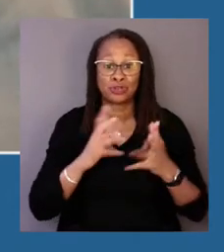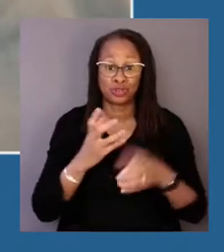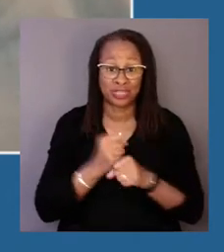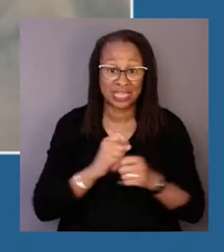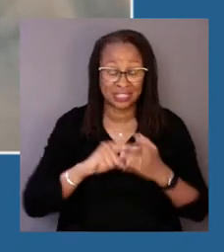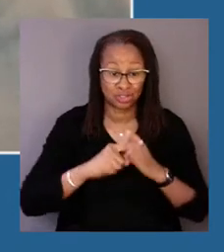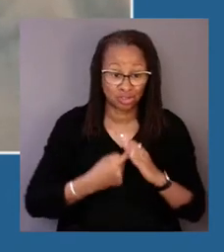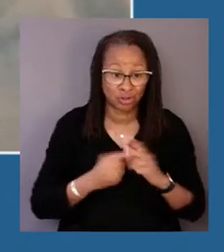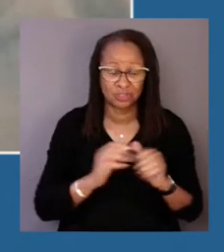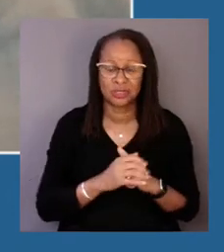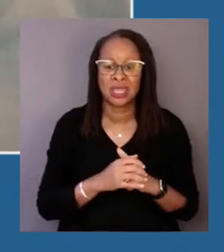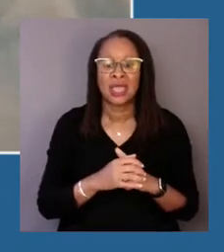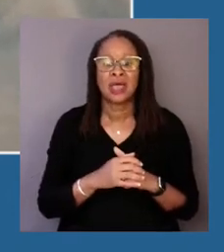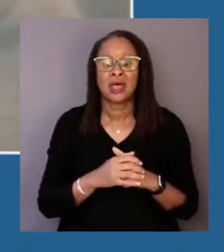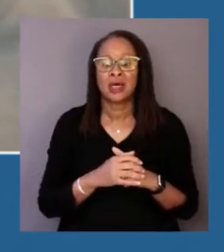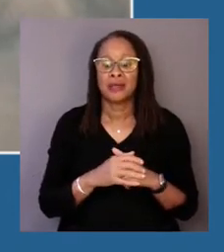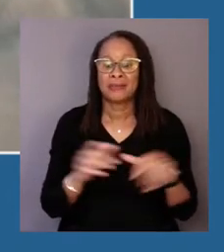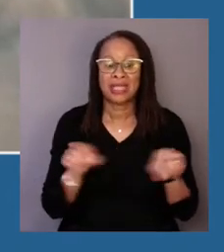advising Jasmine.